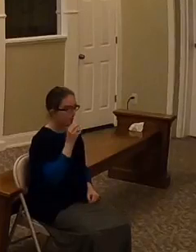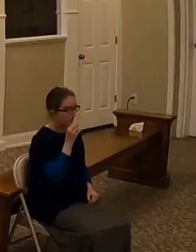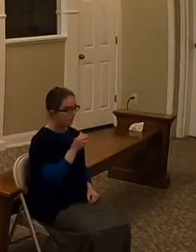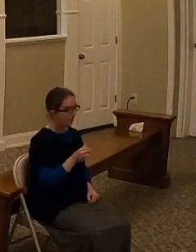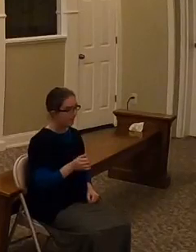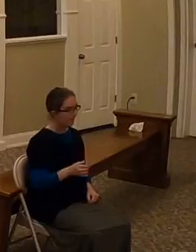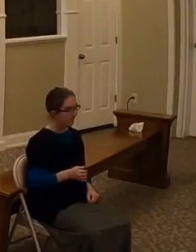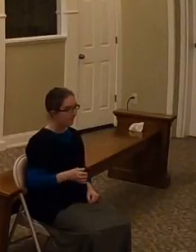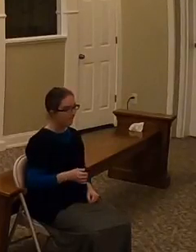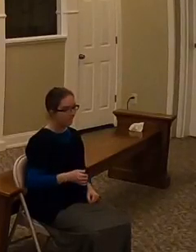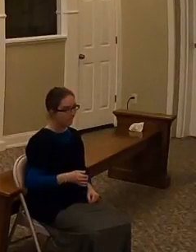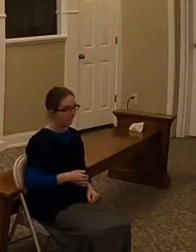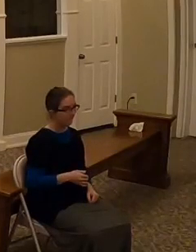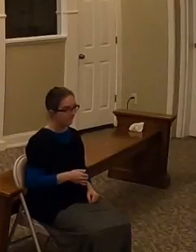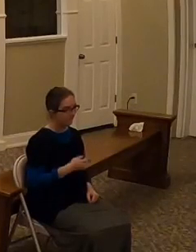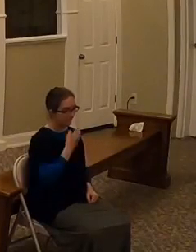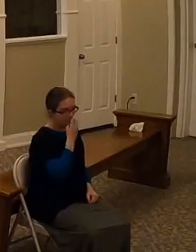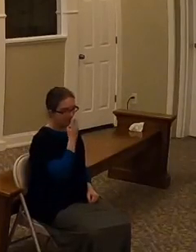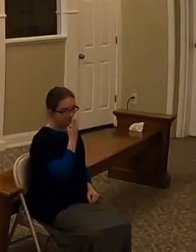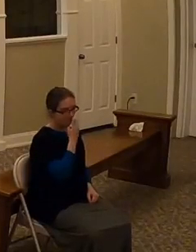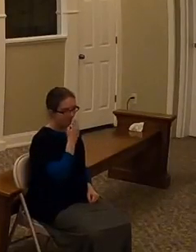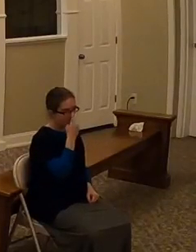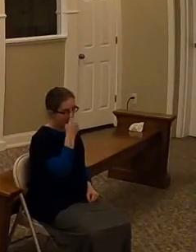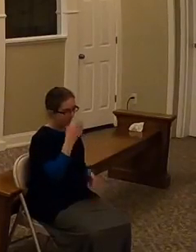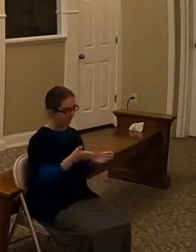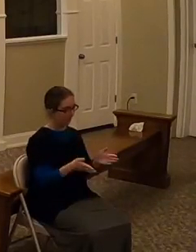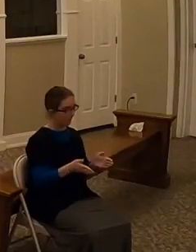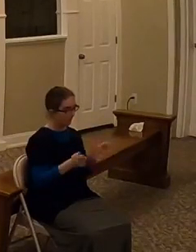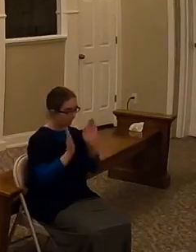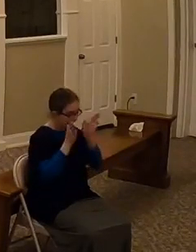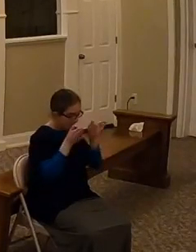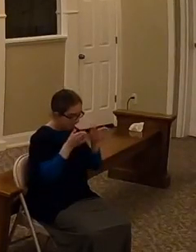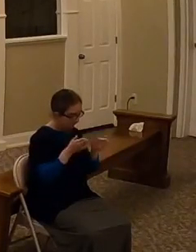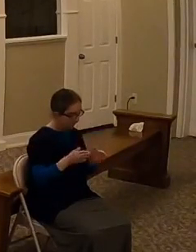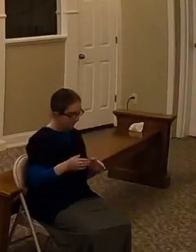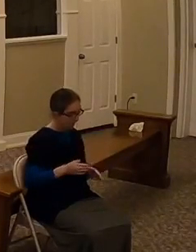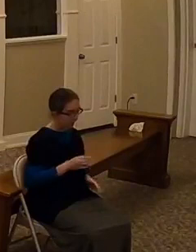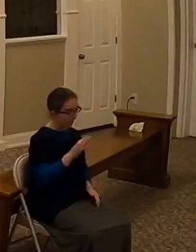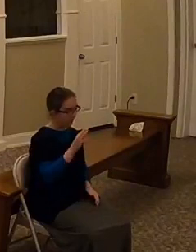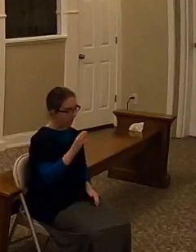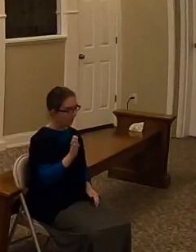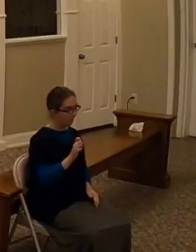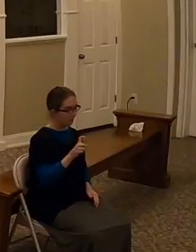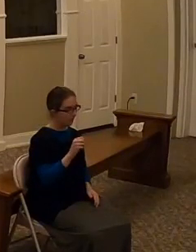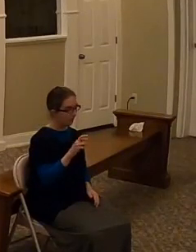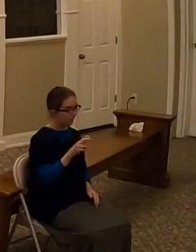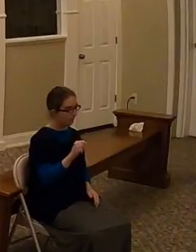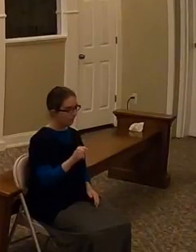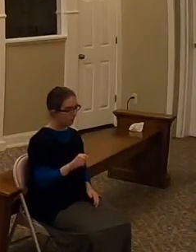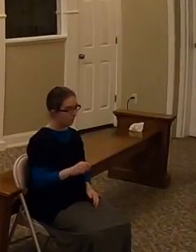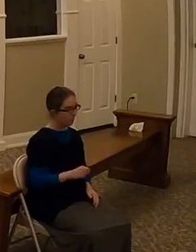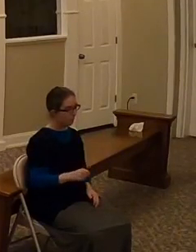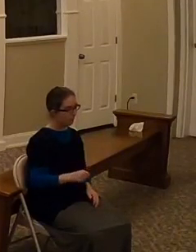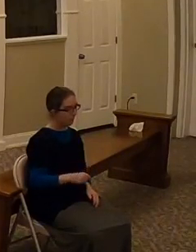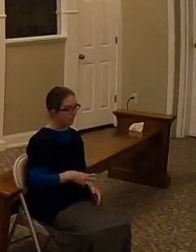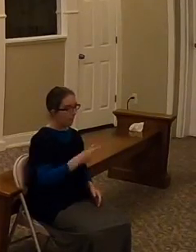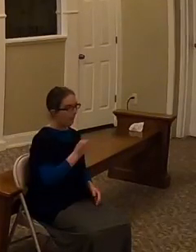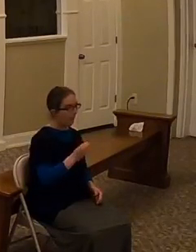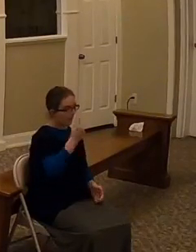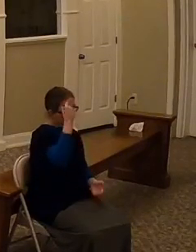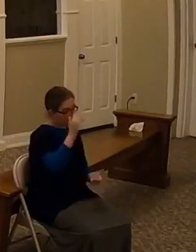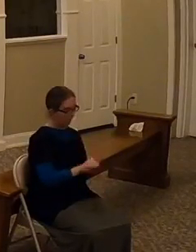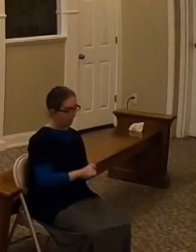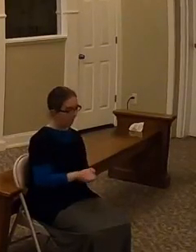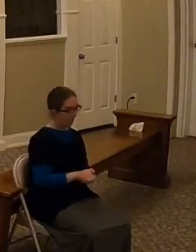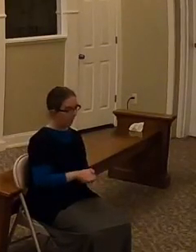way. All right. So then he goes on, give attendance to reading, to exhortation, and to doctrine. Hallelujah.